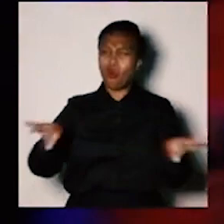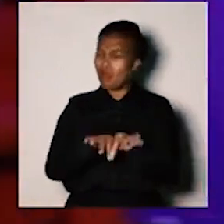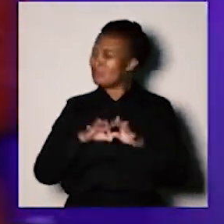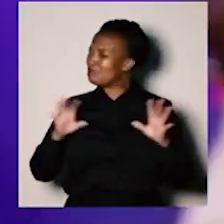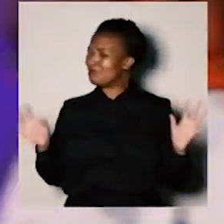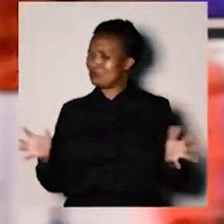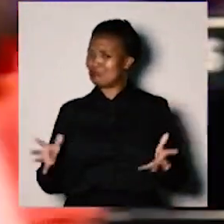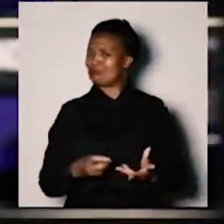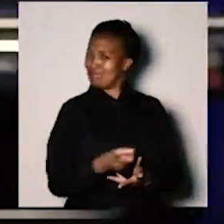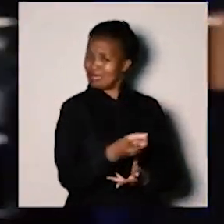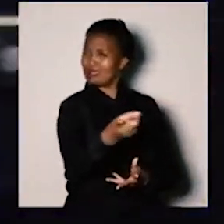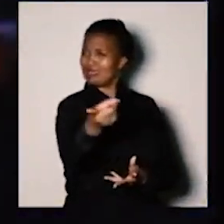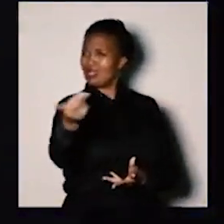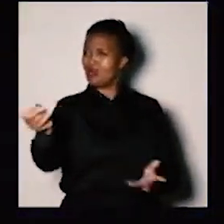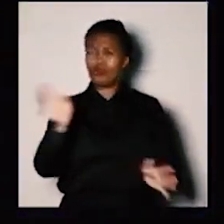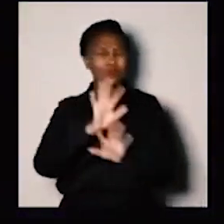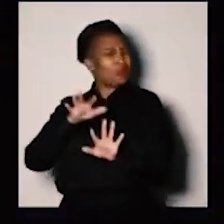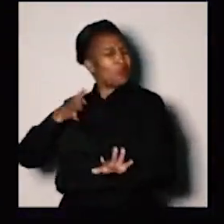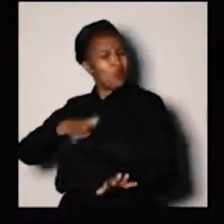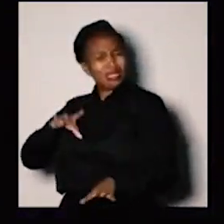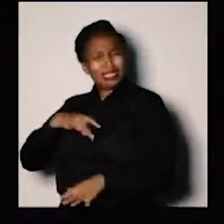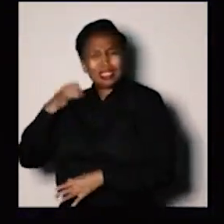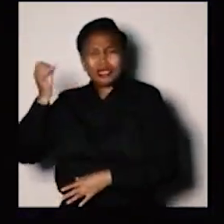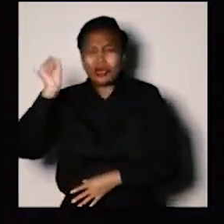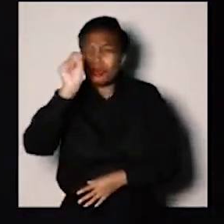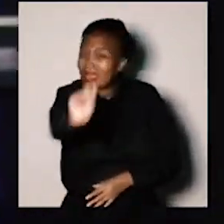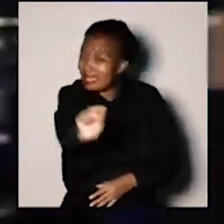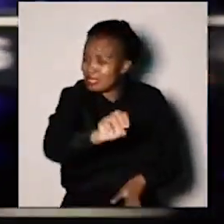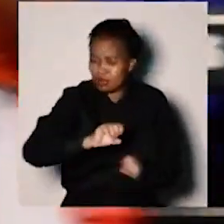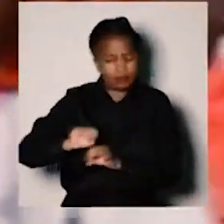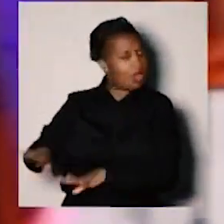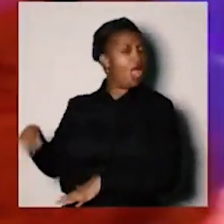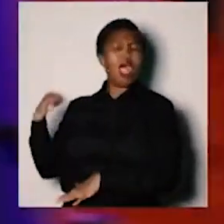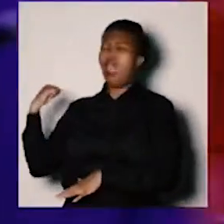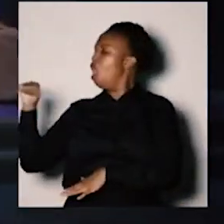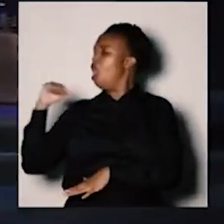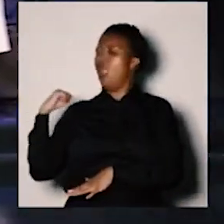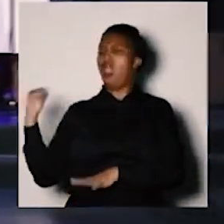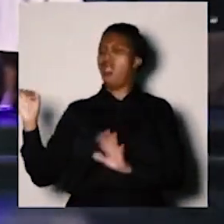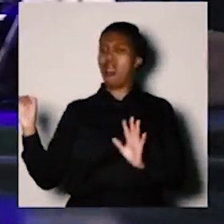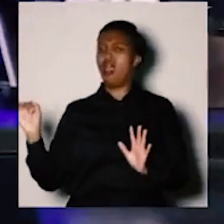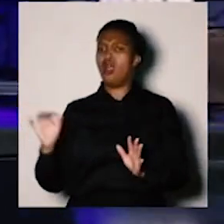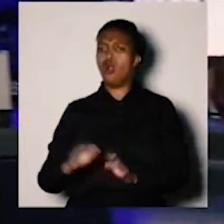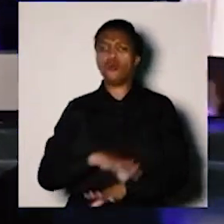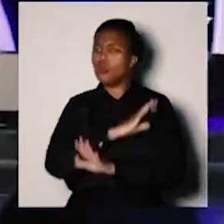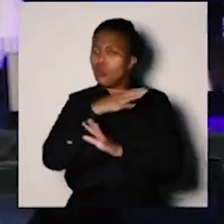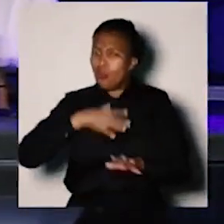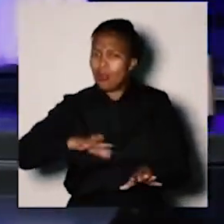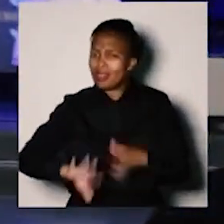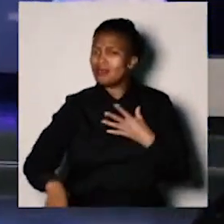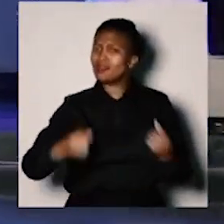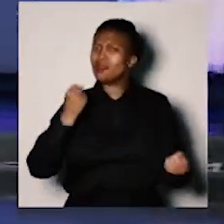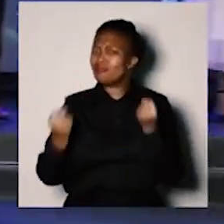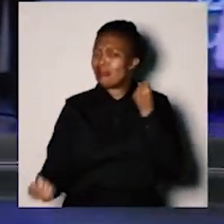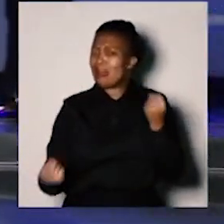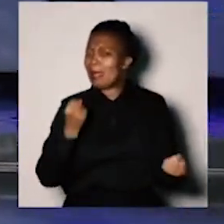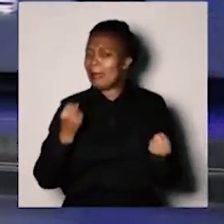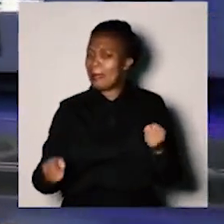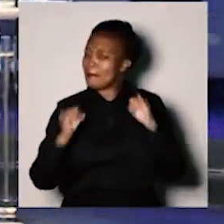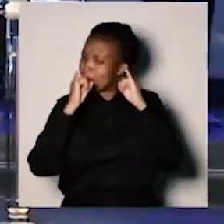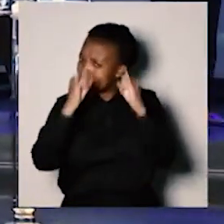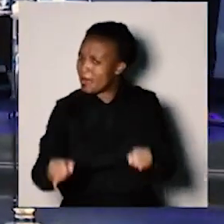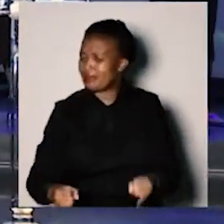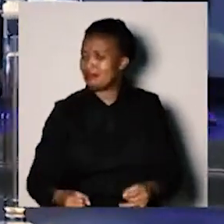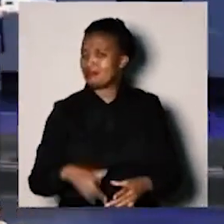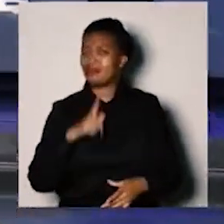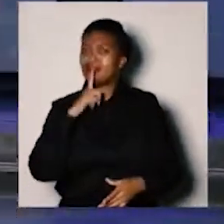them. We don't want their soul to be lost. We don't want them to go into damnation. Encourage them. Encourage them. Tell them, I will stand